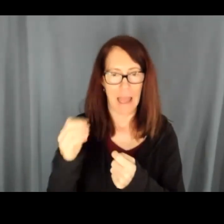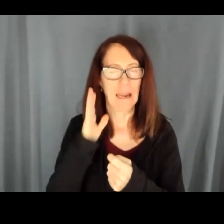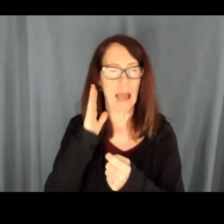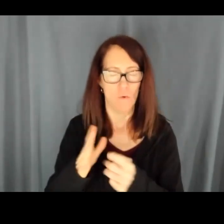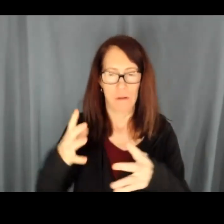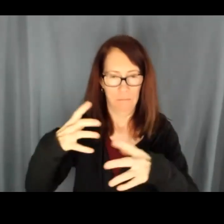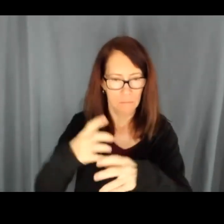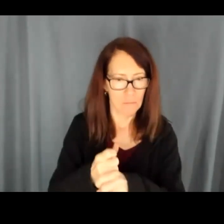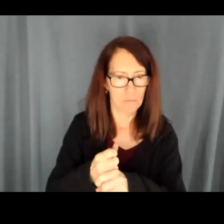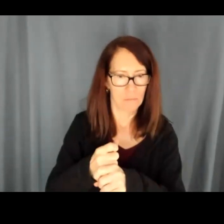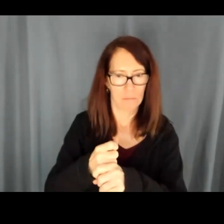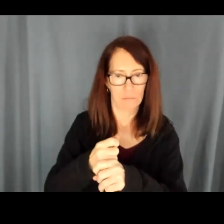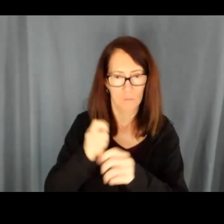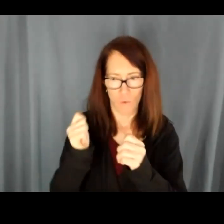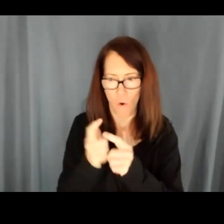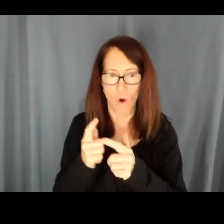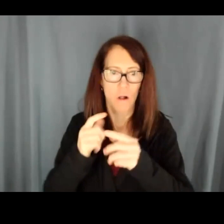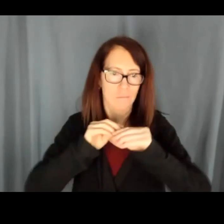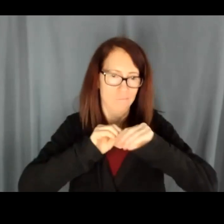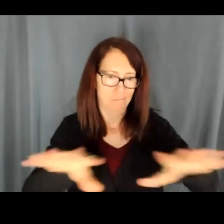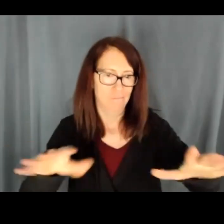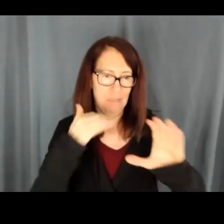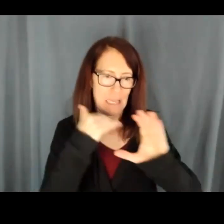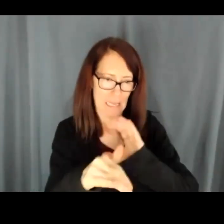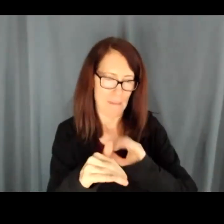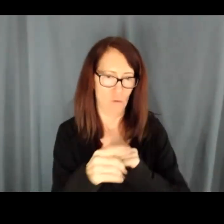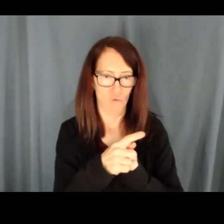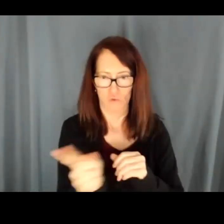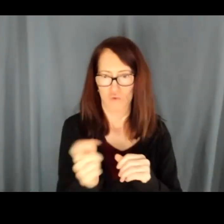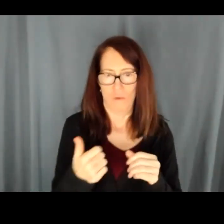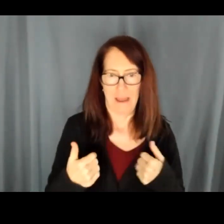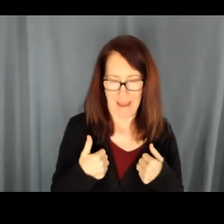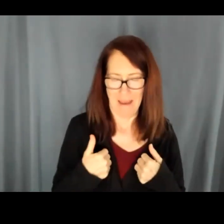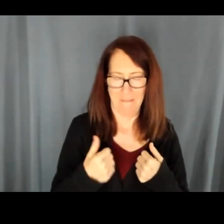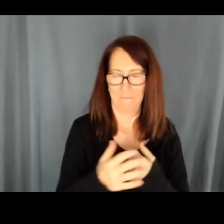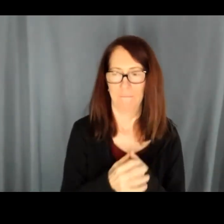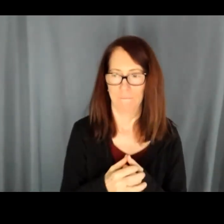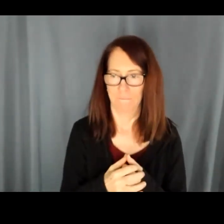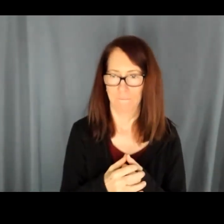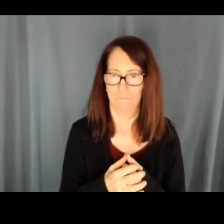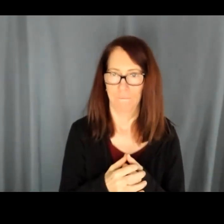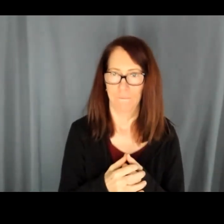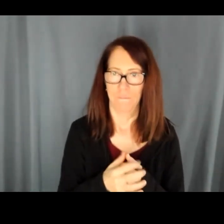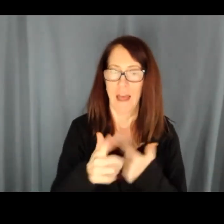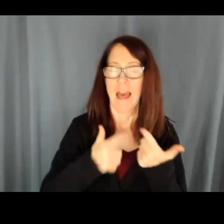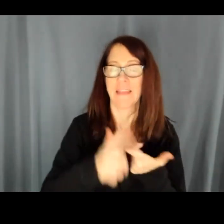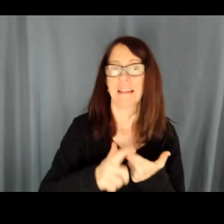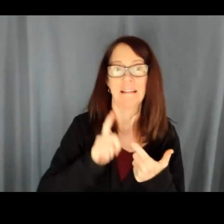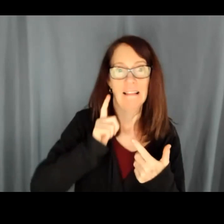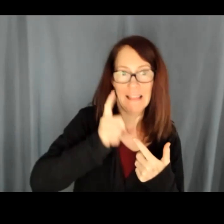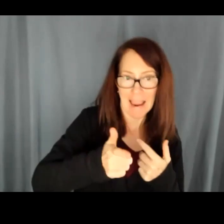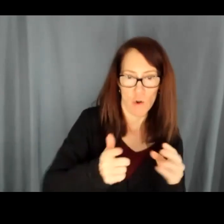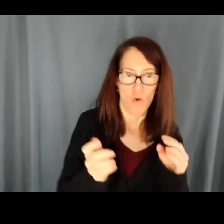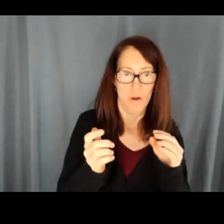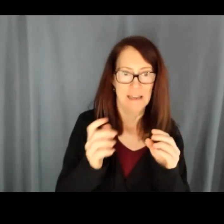email to you all so that we can have a record of them as we go forward with a more substantial discussion at our